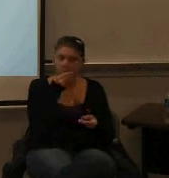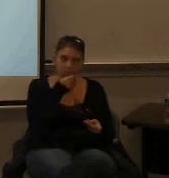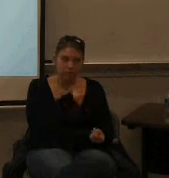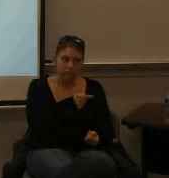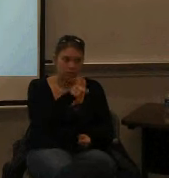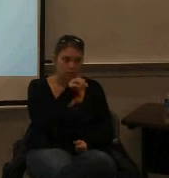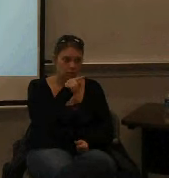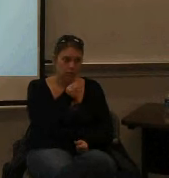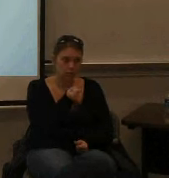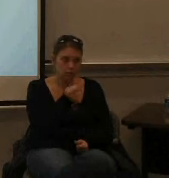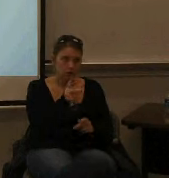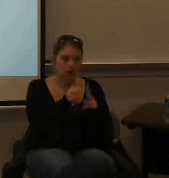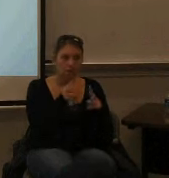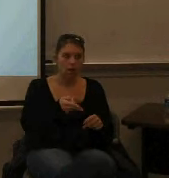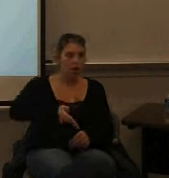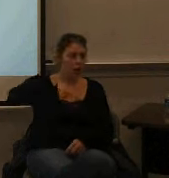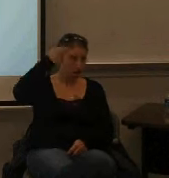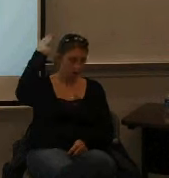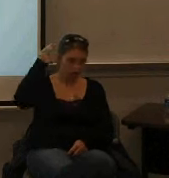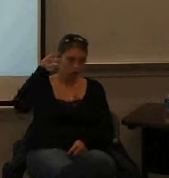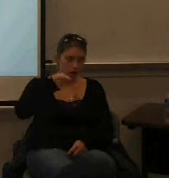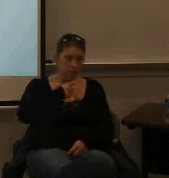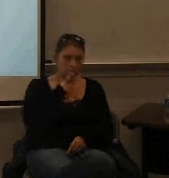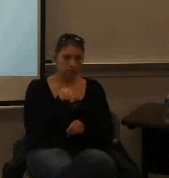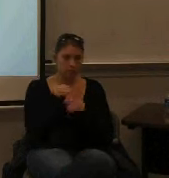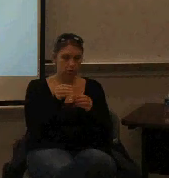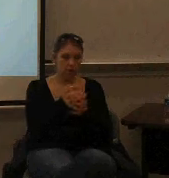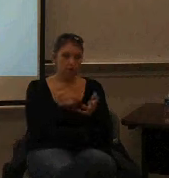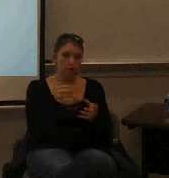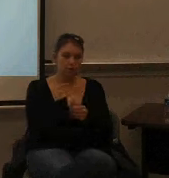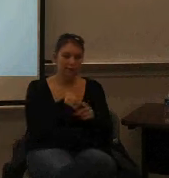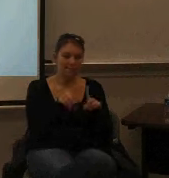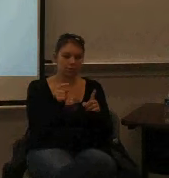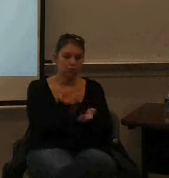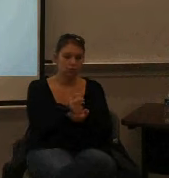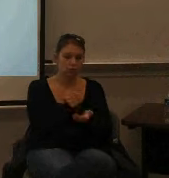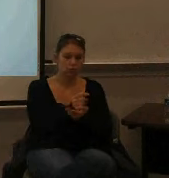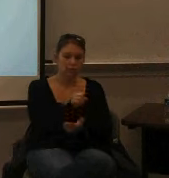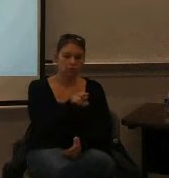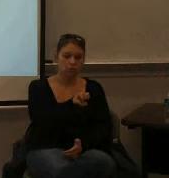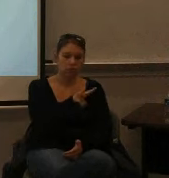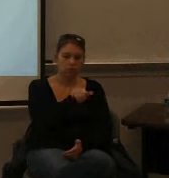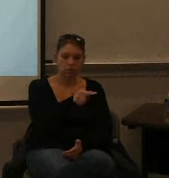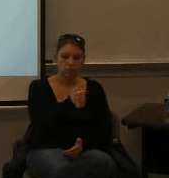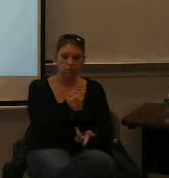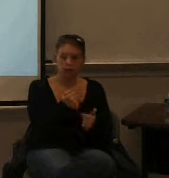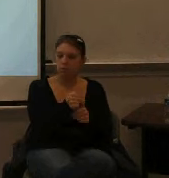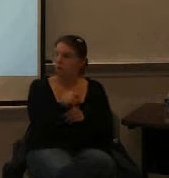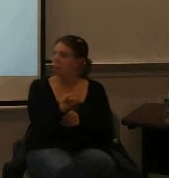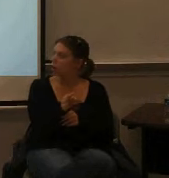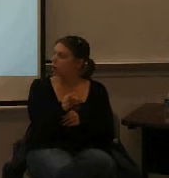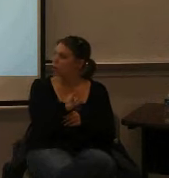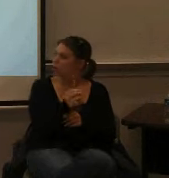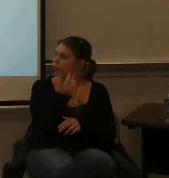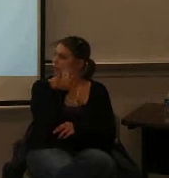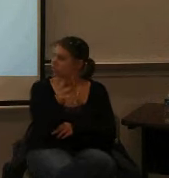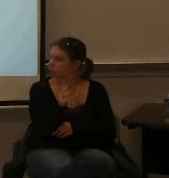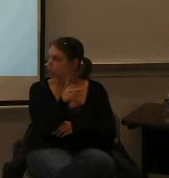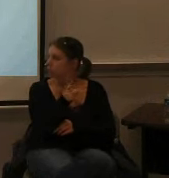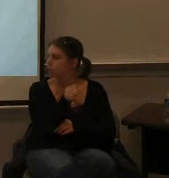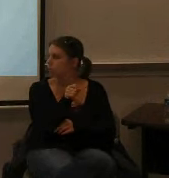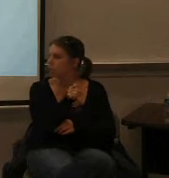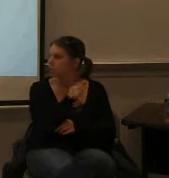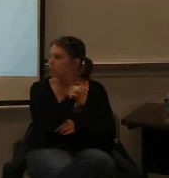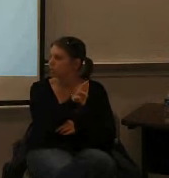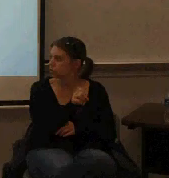Feedlots are way up there, you know, they really put a lot in unless you treat the sewage that's coming off. And forests and